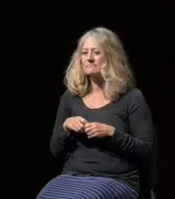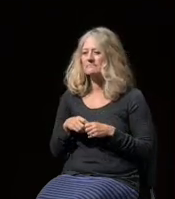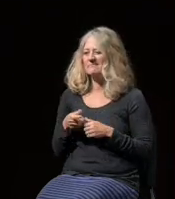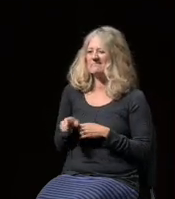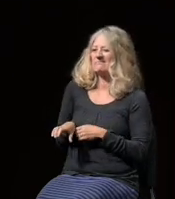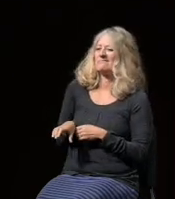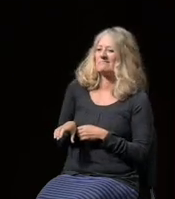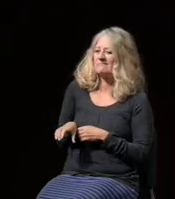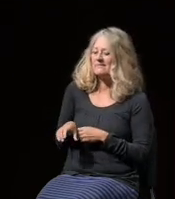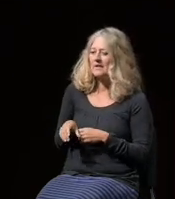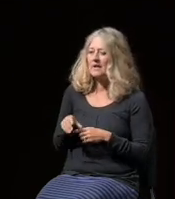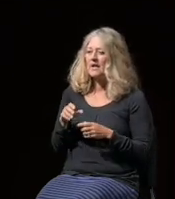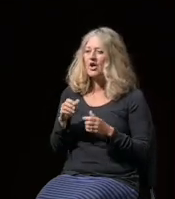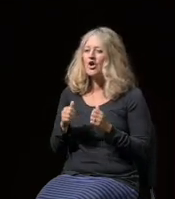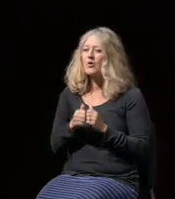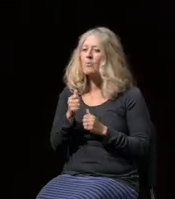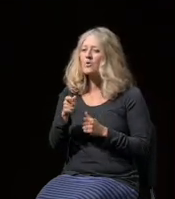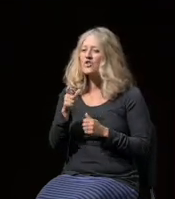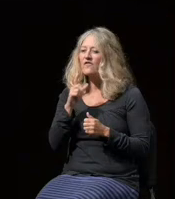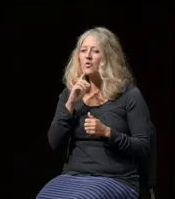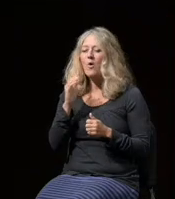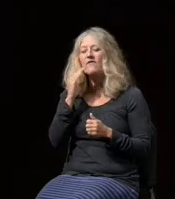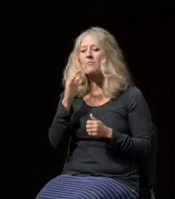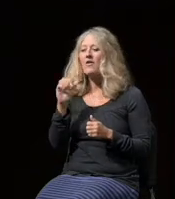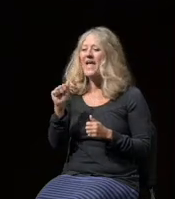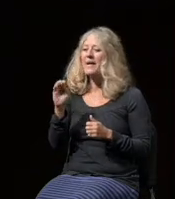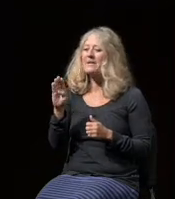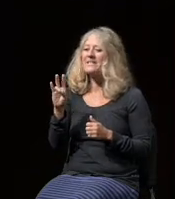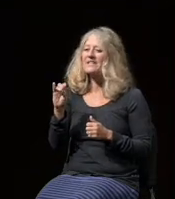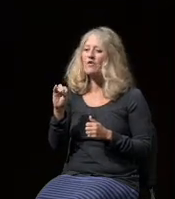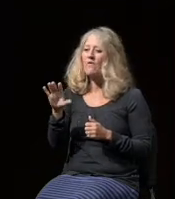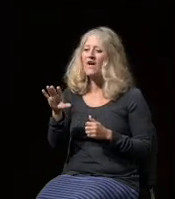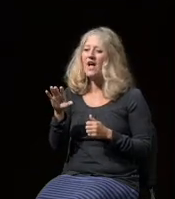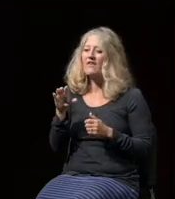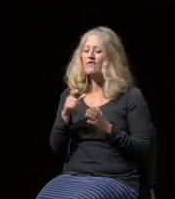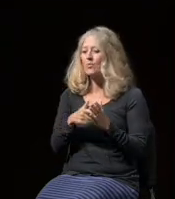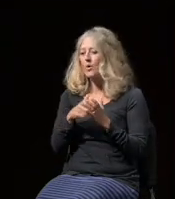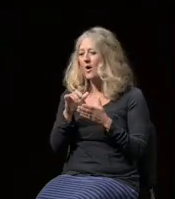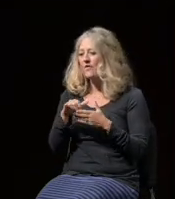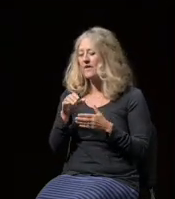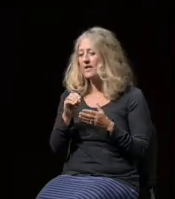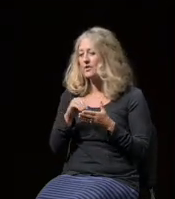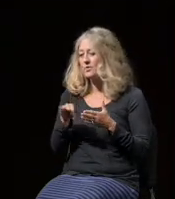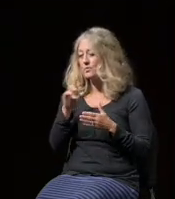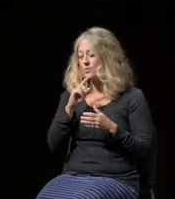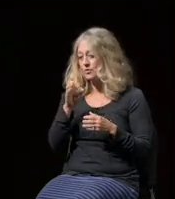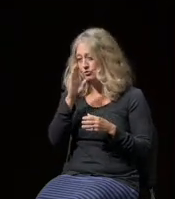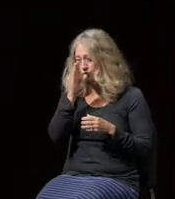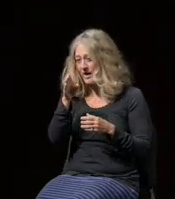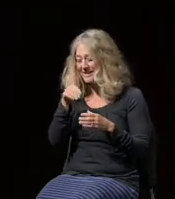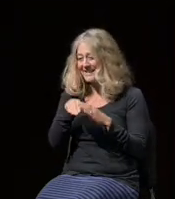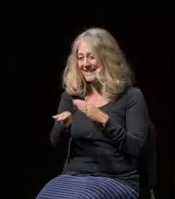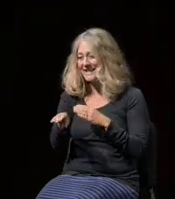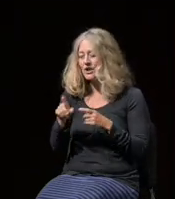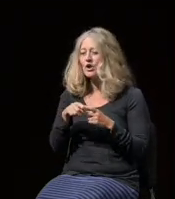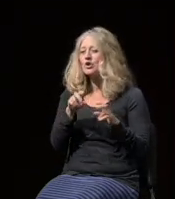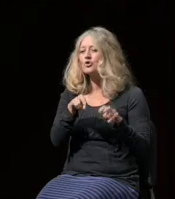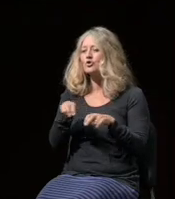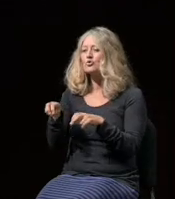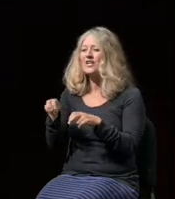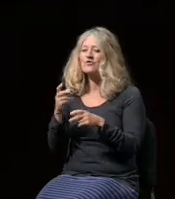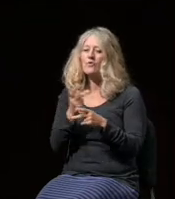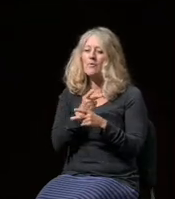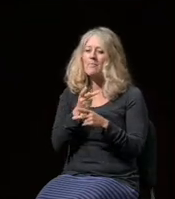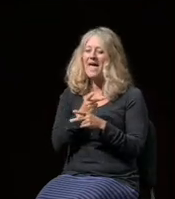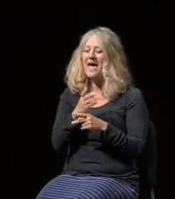Most of you are very familiar with AB 705, the requirement that students go directly into transfer level math and English.